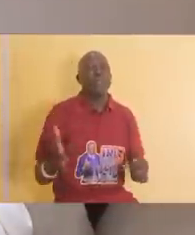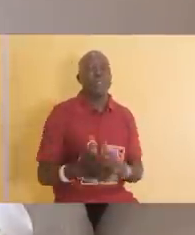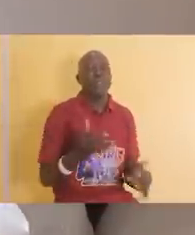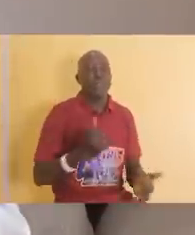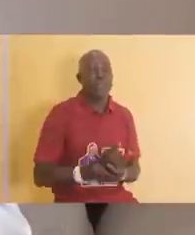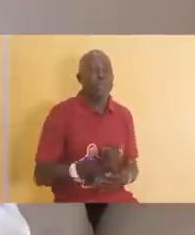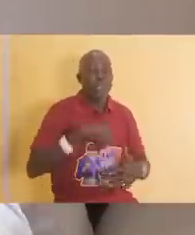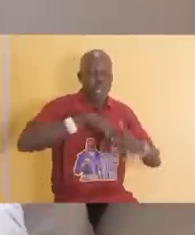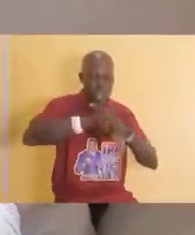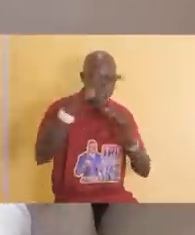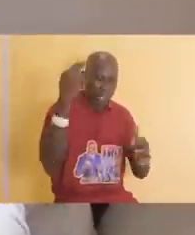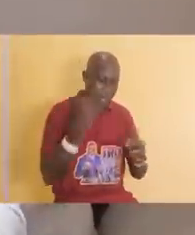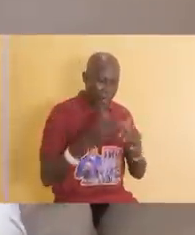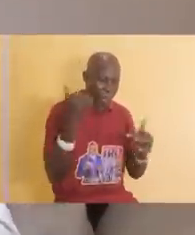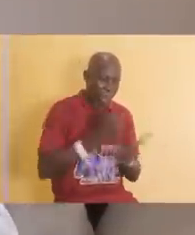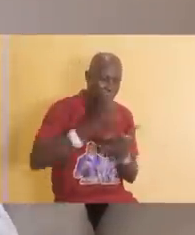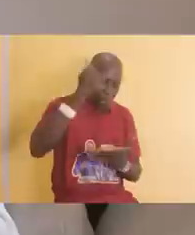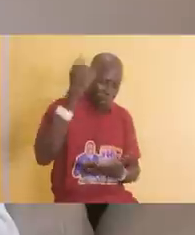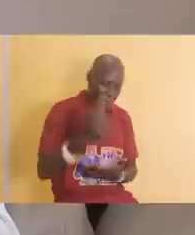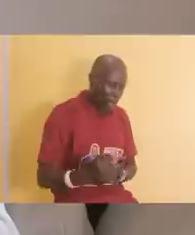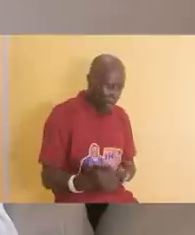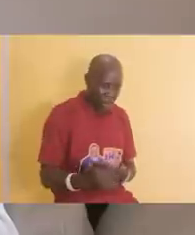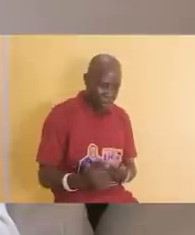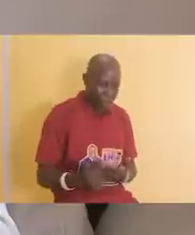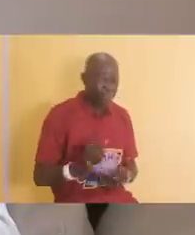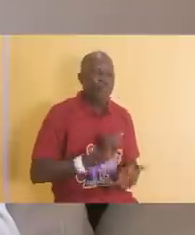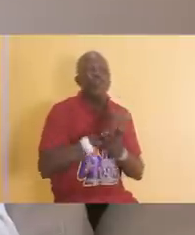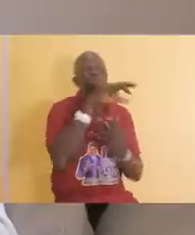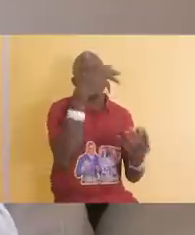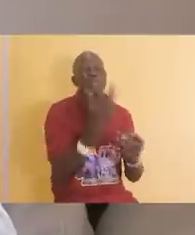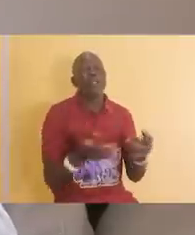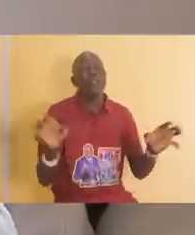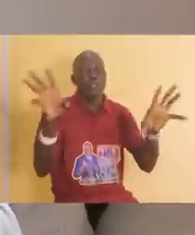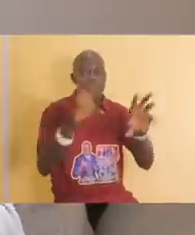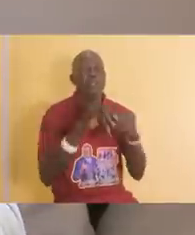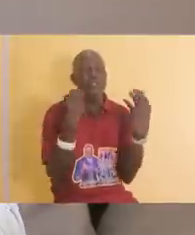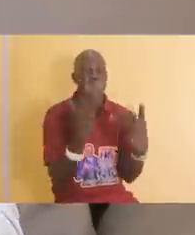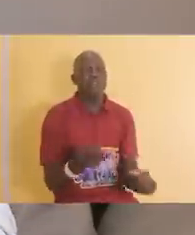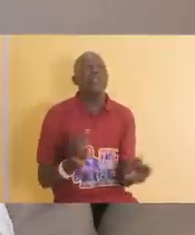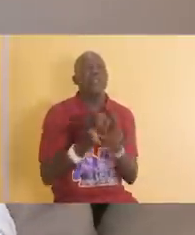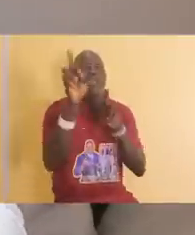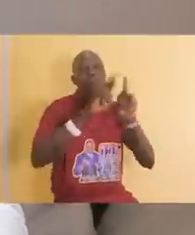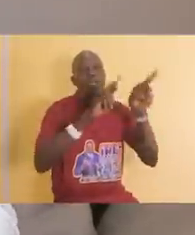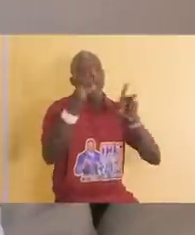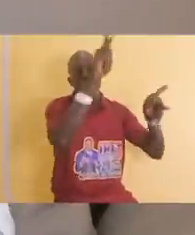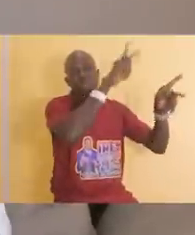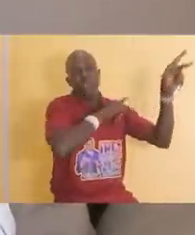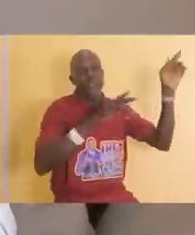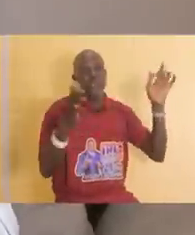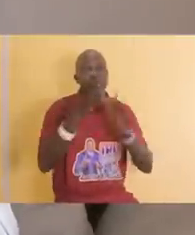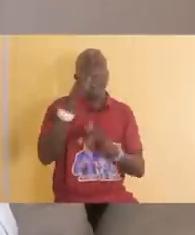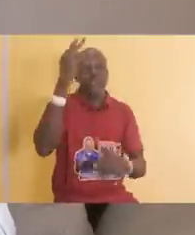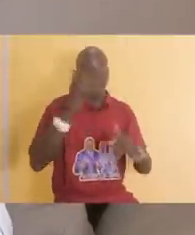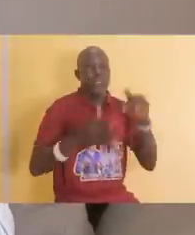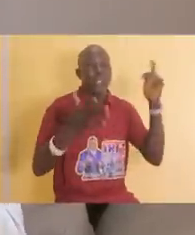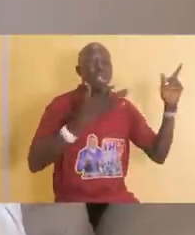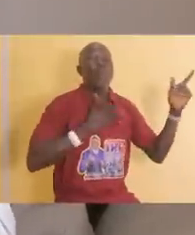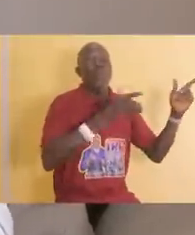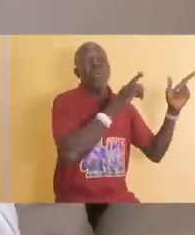Amen. In the name of Jesus. Amen. Olorun eda yo. Amen. Wa le se bi oba. Amen. Yes.